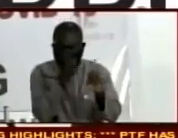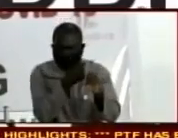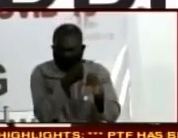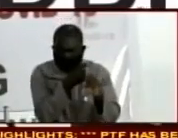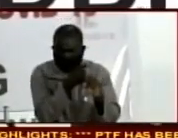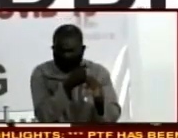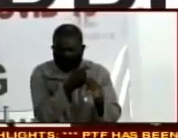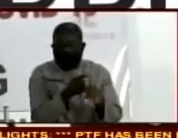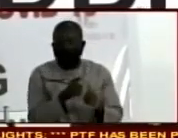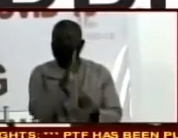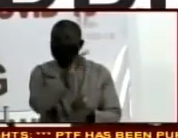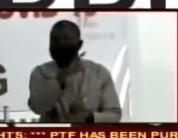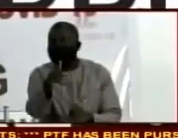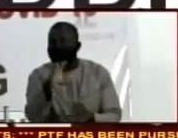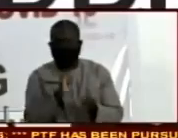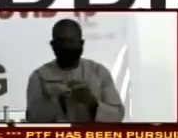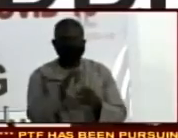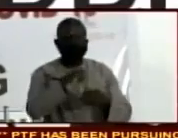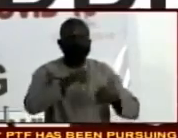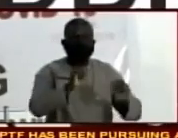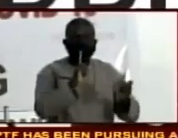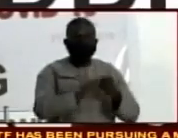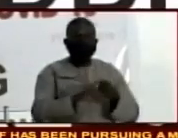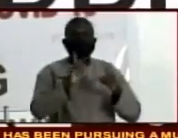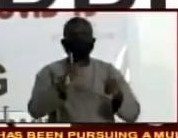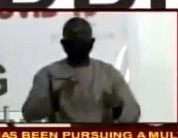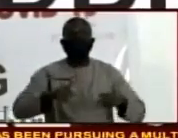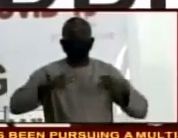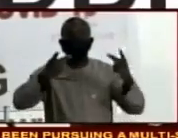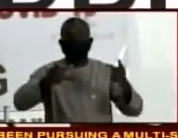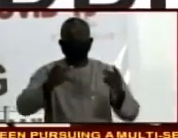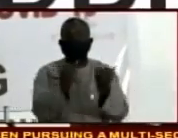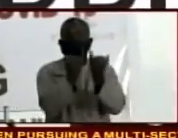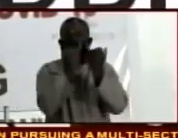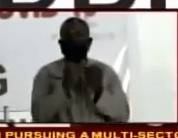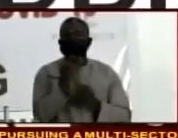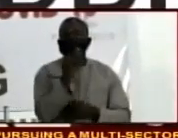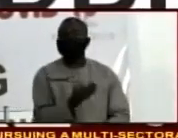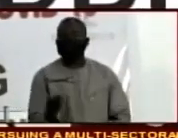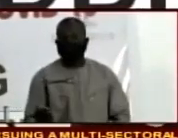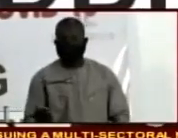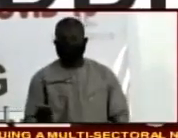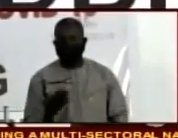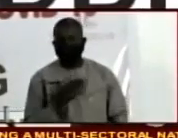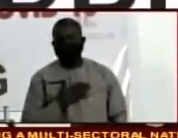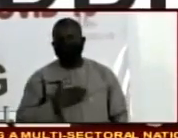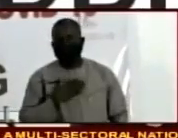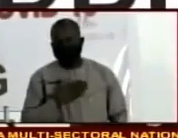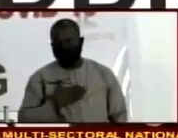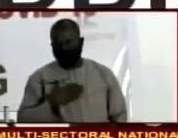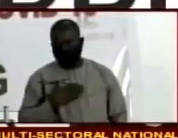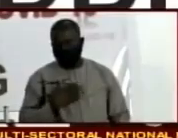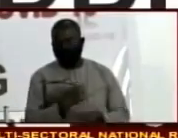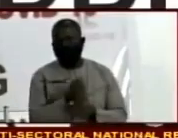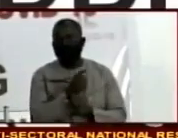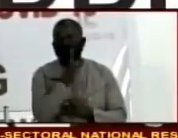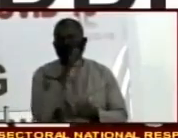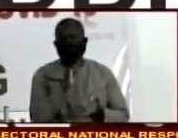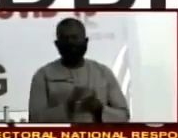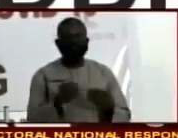to ensure the provision of isolation facilities, to please make sure that they have at